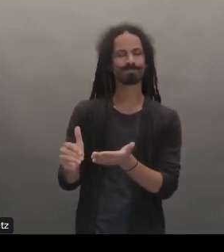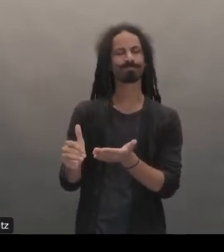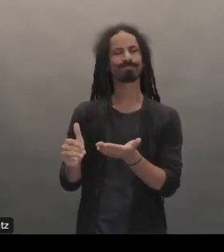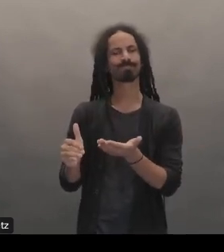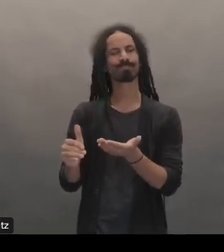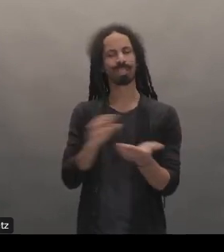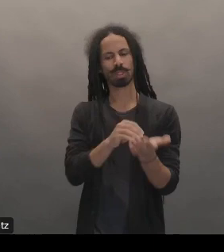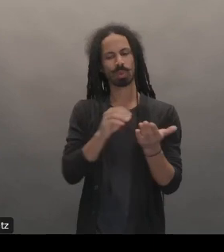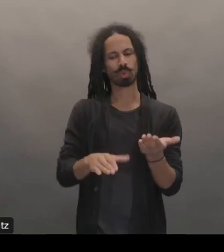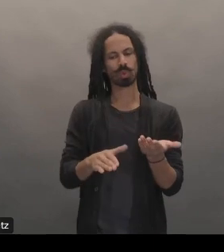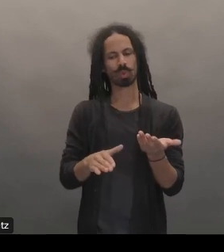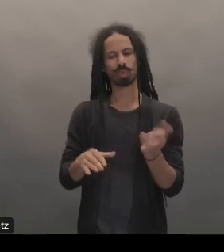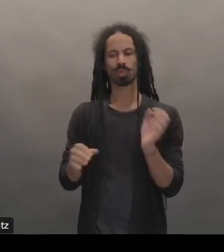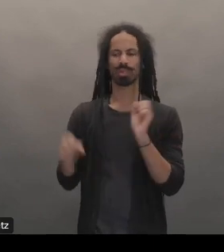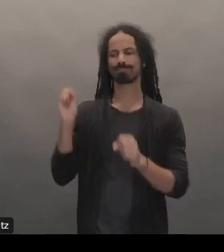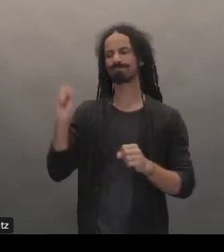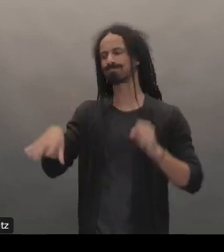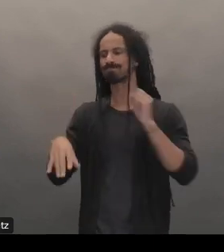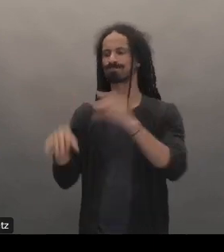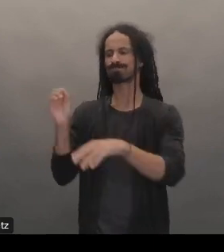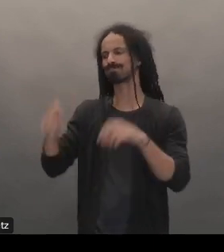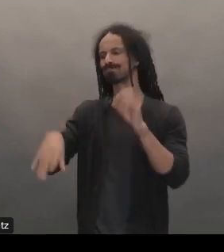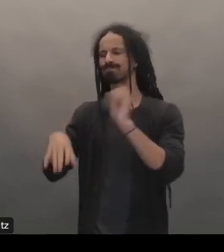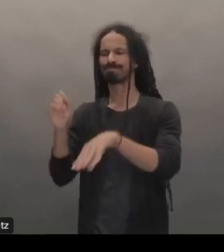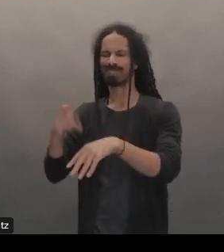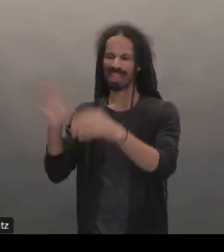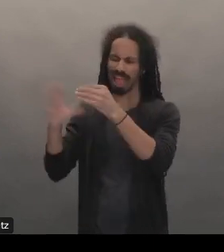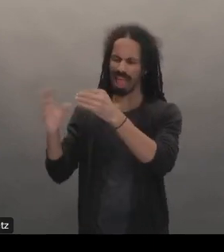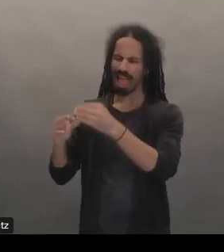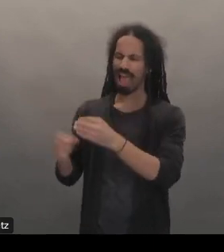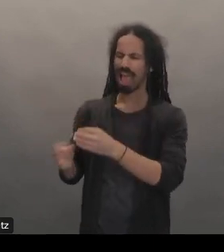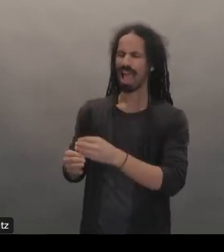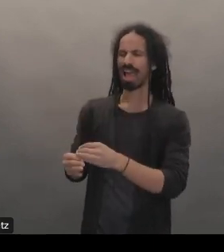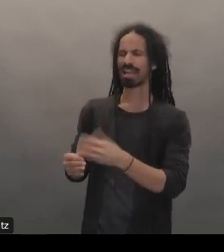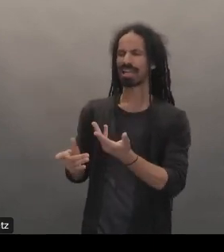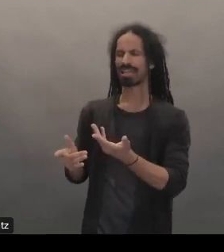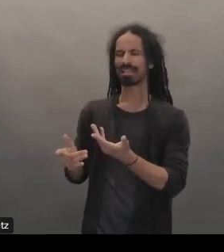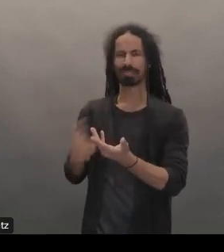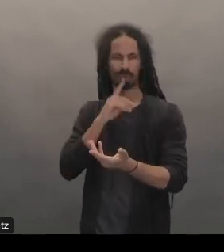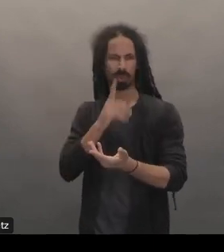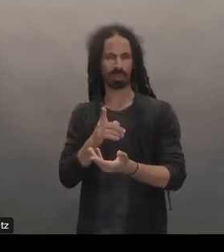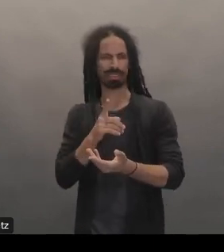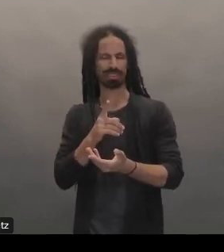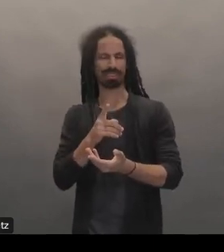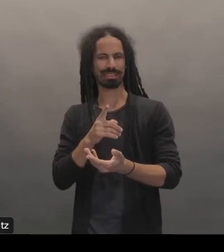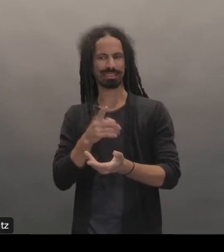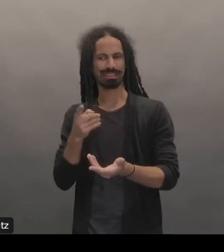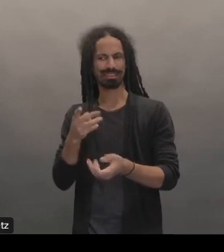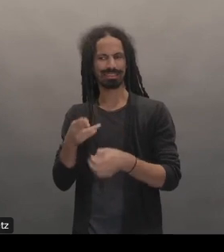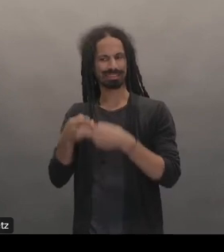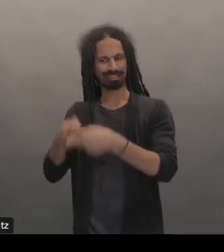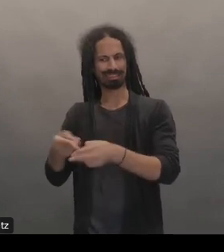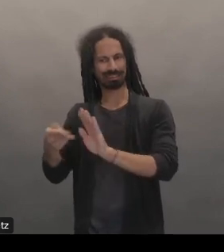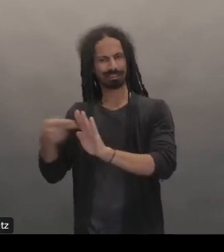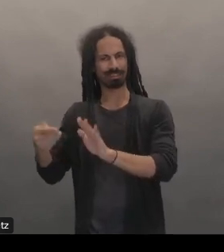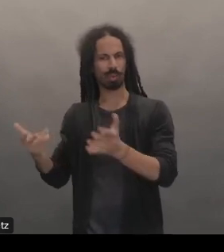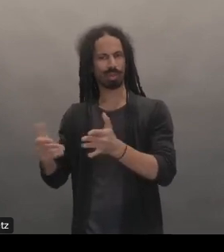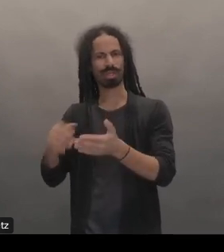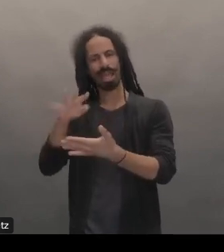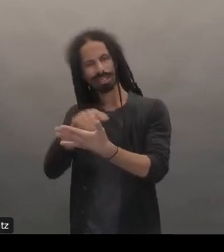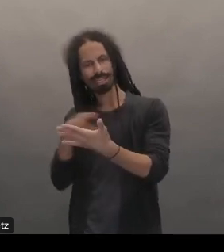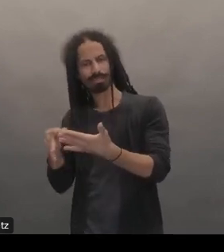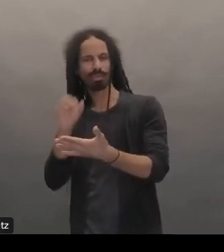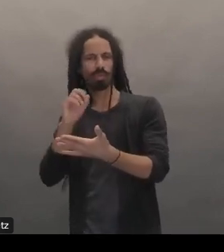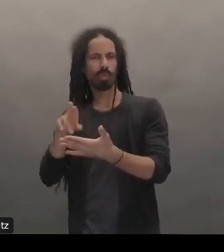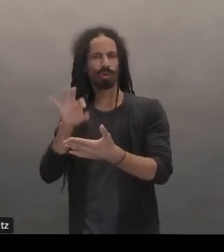that they don't even necessarily recognize as what we would call a table or a figure. And knowing if you're doing an